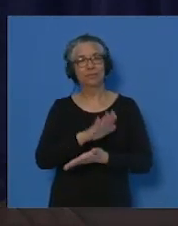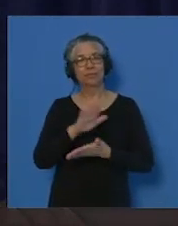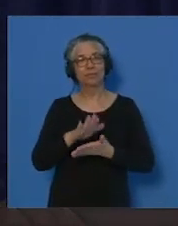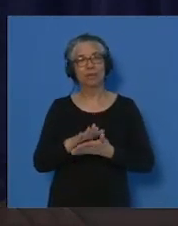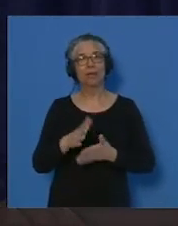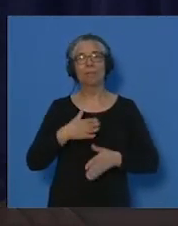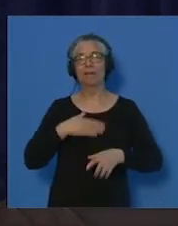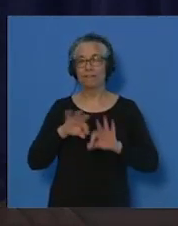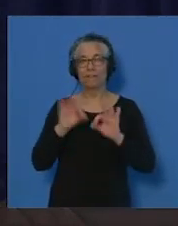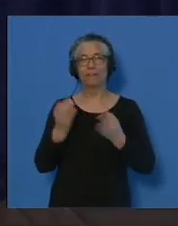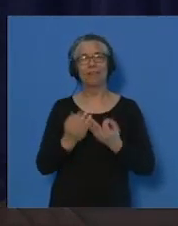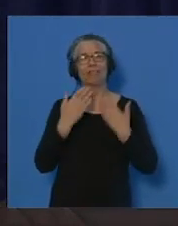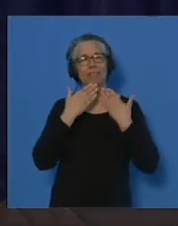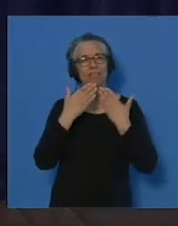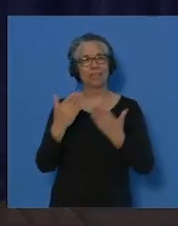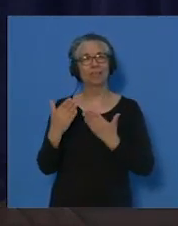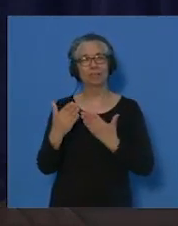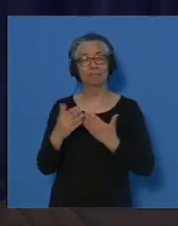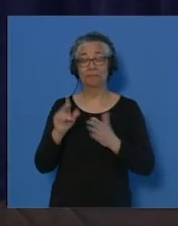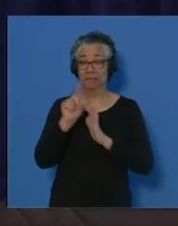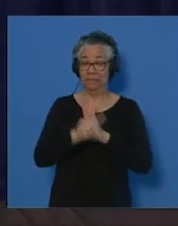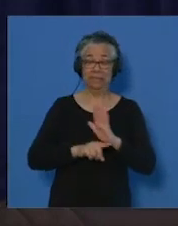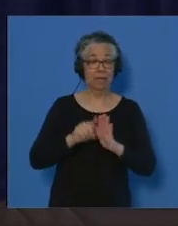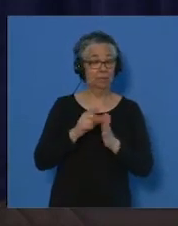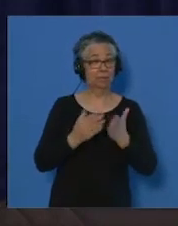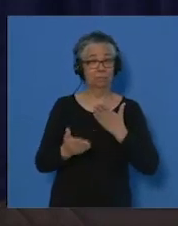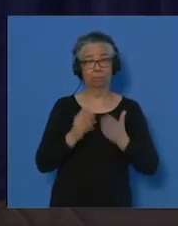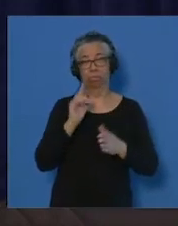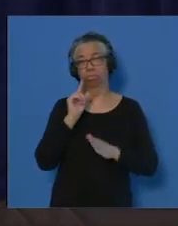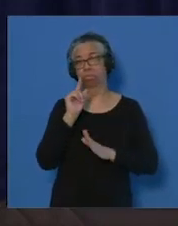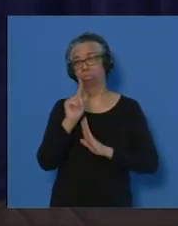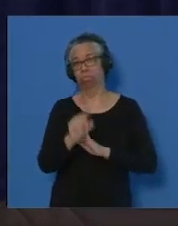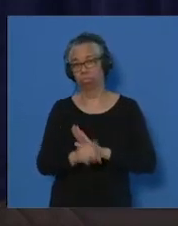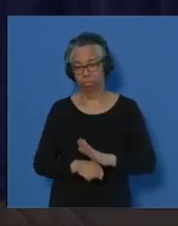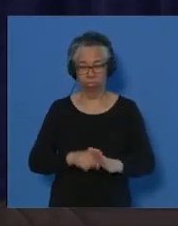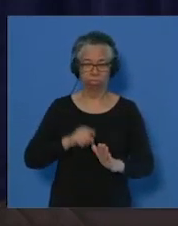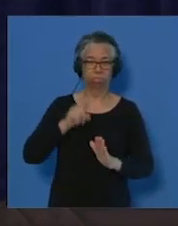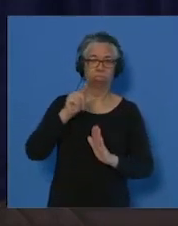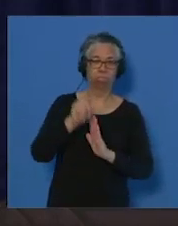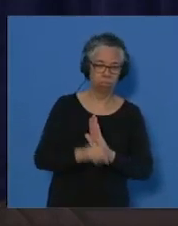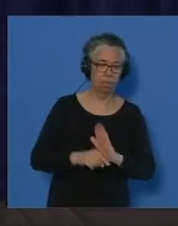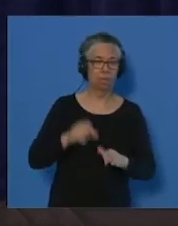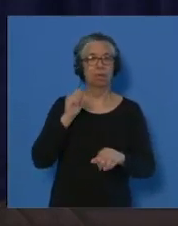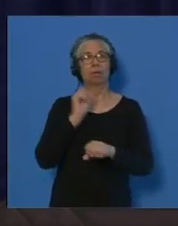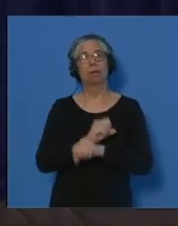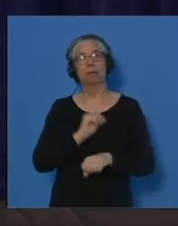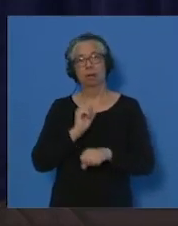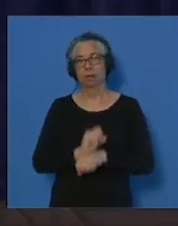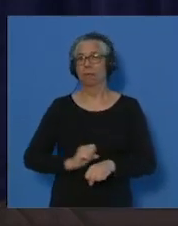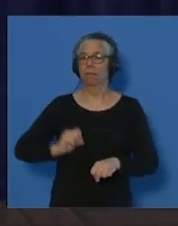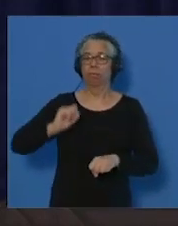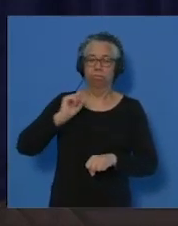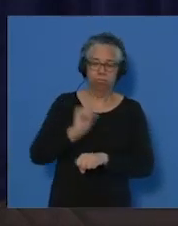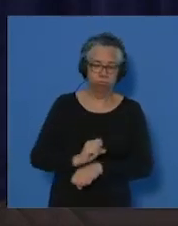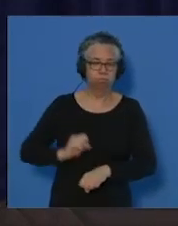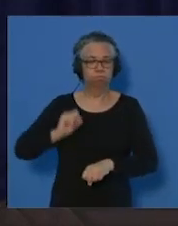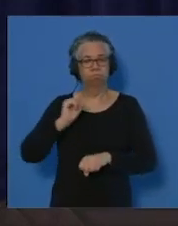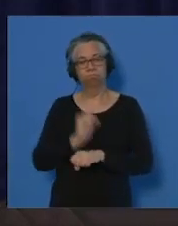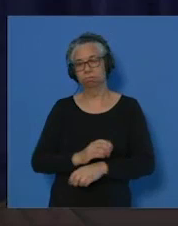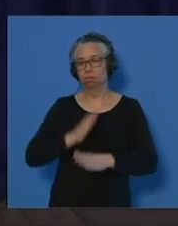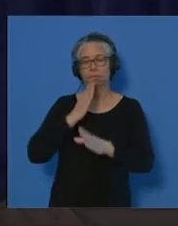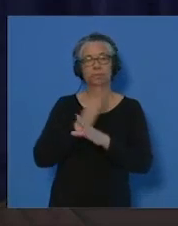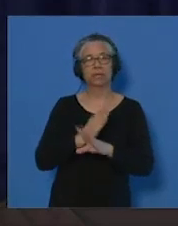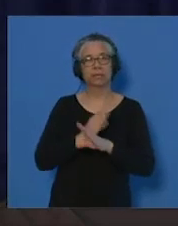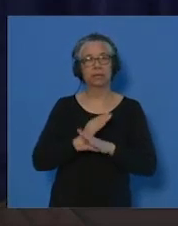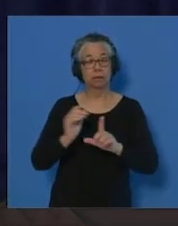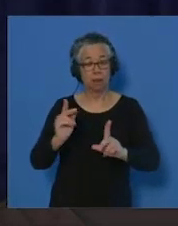Animals. While the hours may be long, the task daunting, and the emotional toll of protecting people's lives